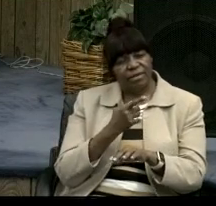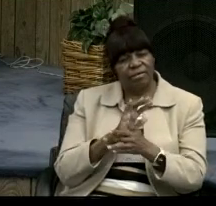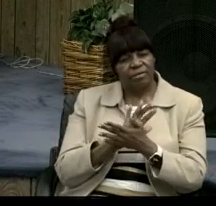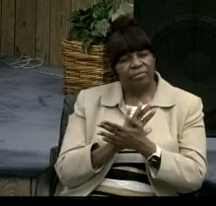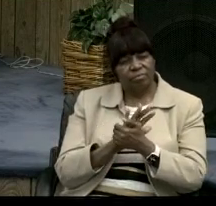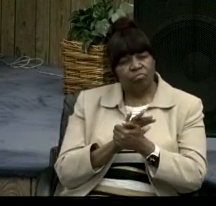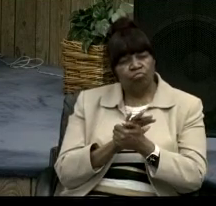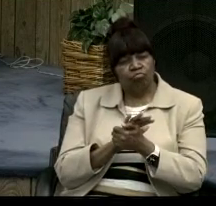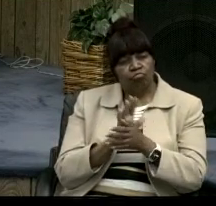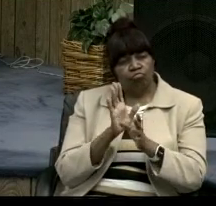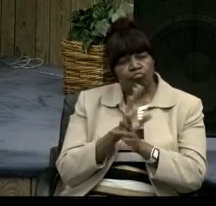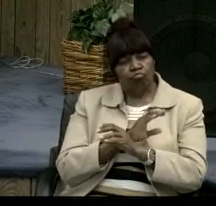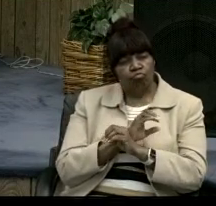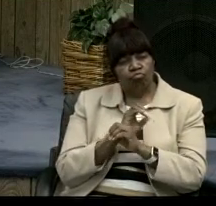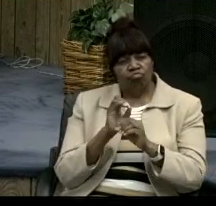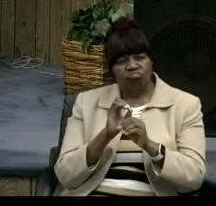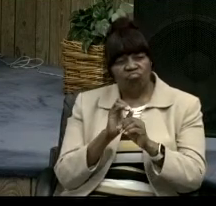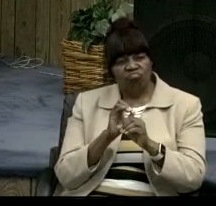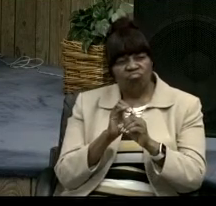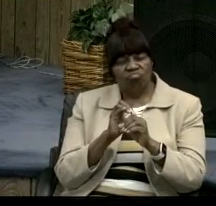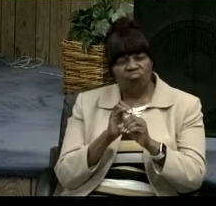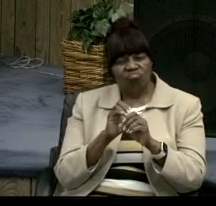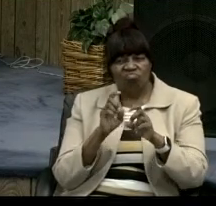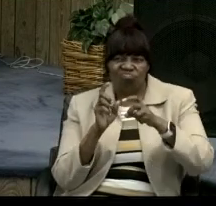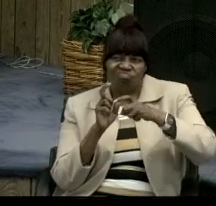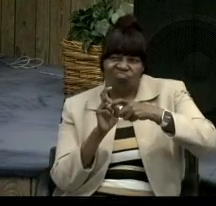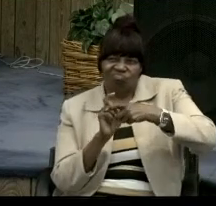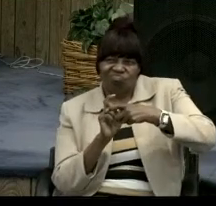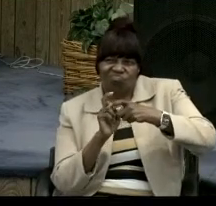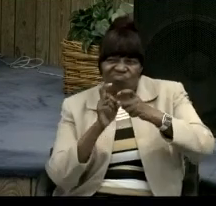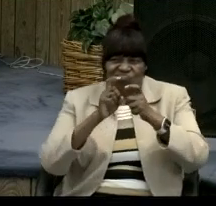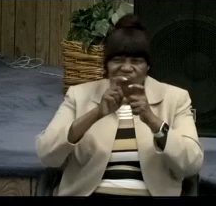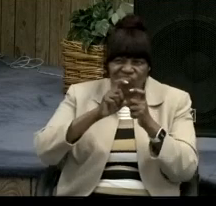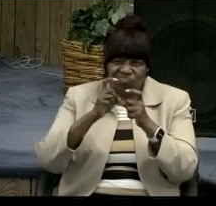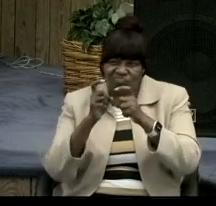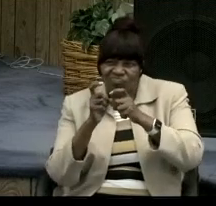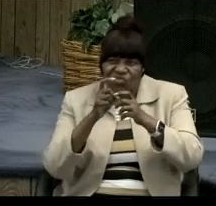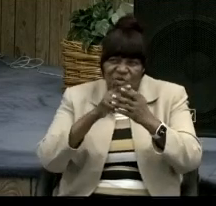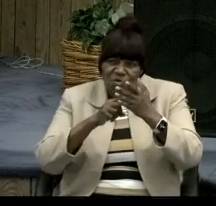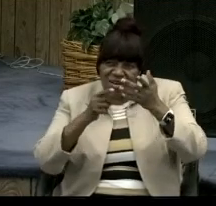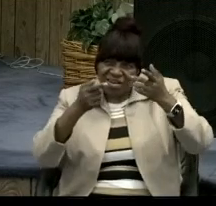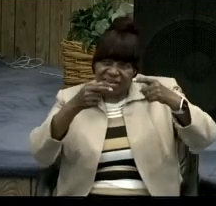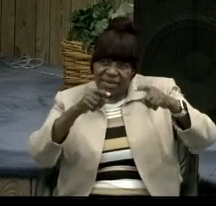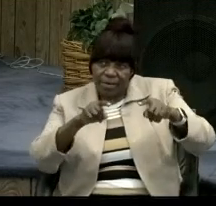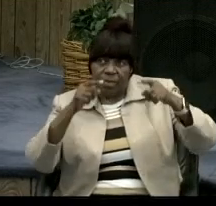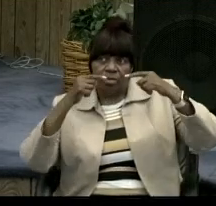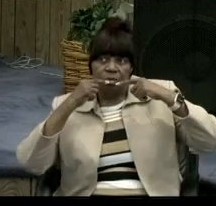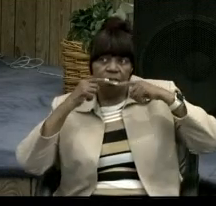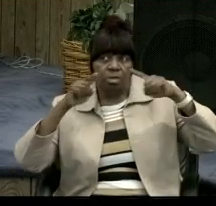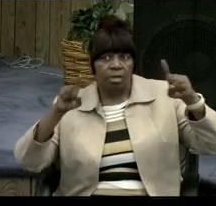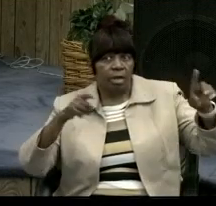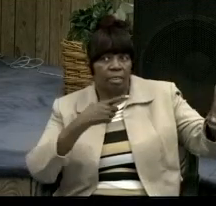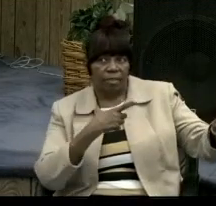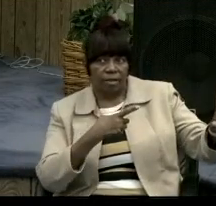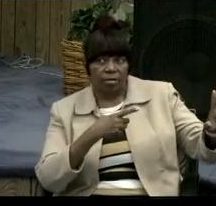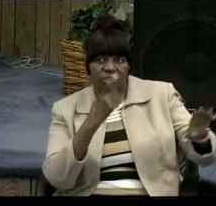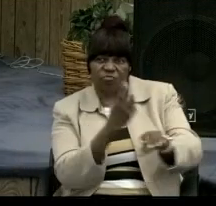that there is no wiggle room for what happens or what's declared in this